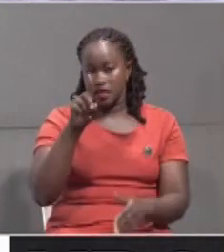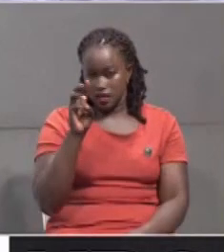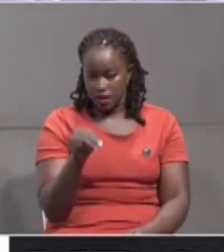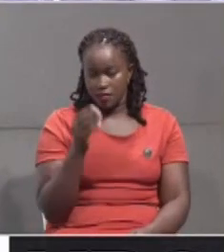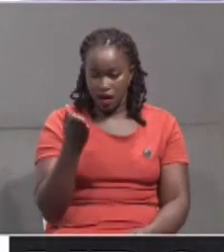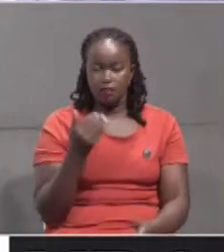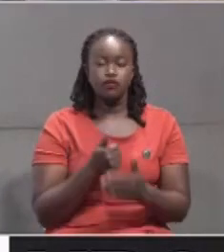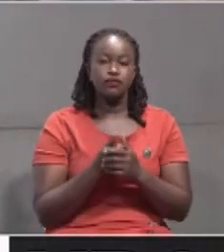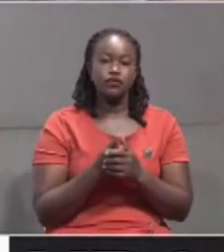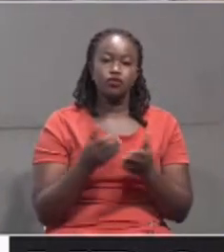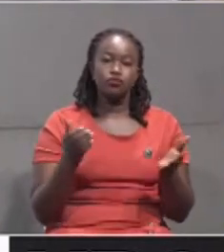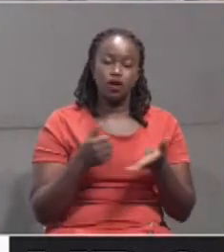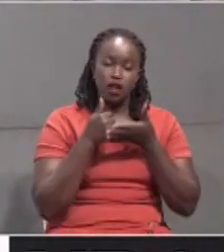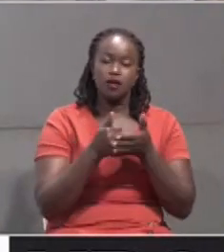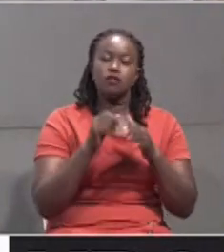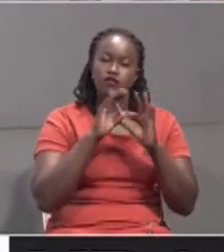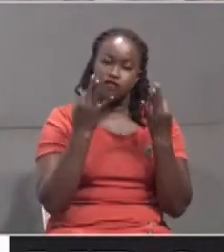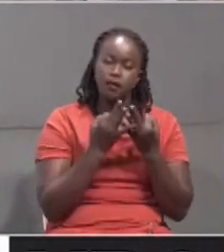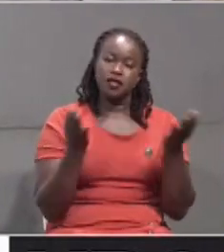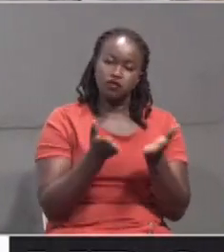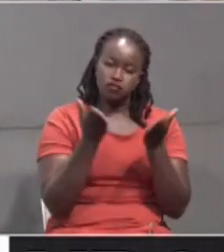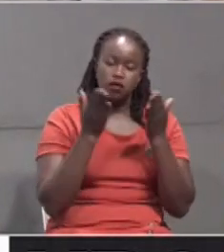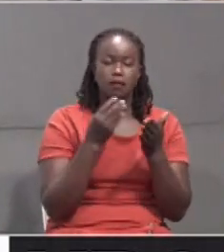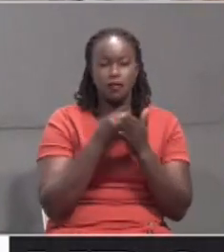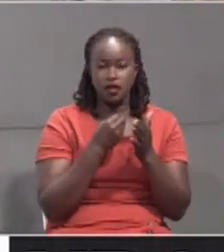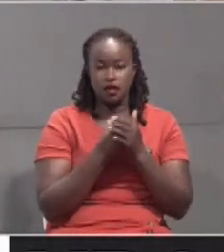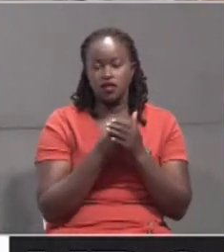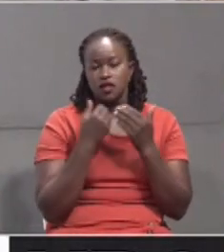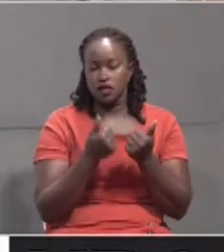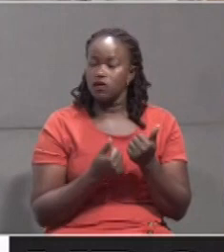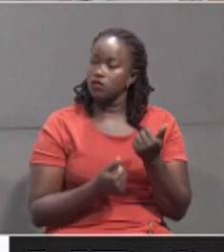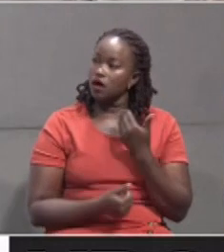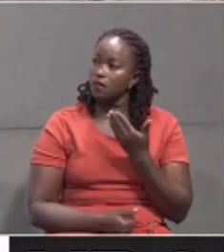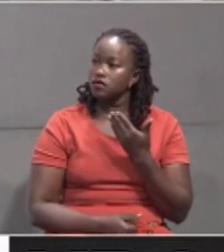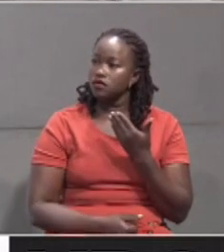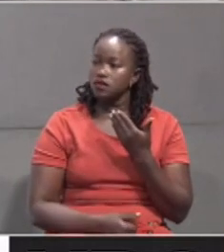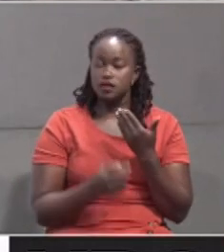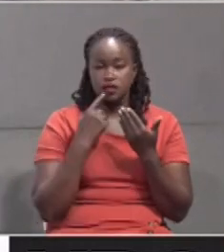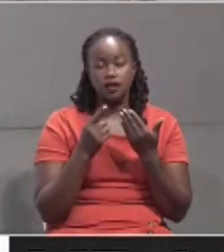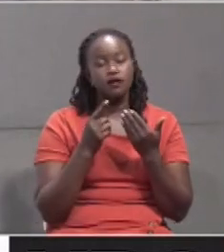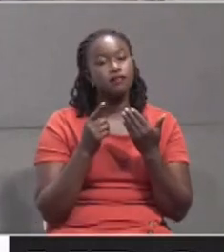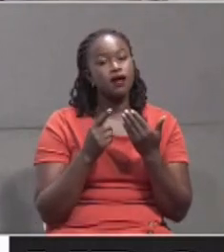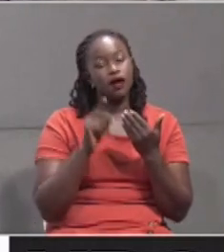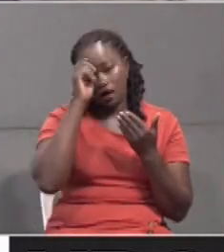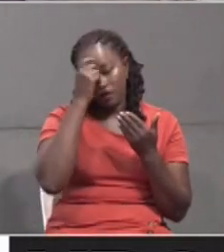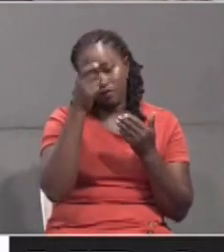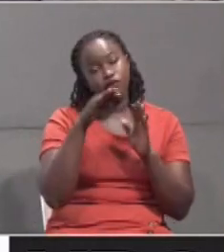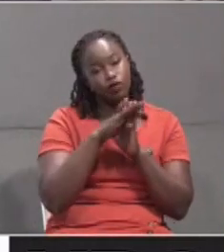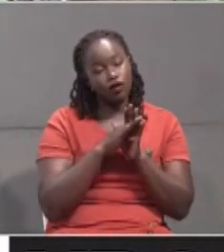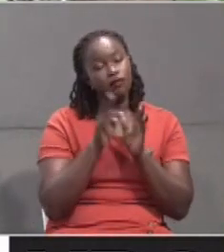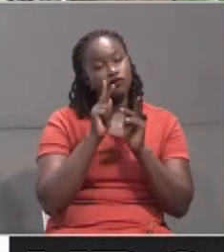bolsters household income, the Bunyoro Kitara NRM coordinator Harriet Ssali Tibulihwa underscores the pivotal role of government